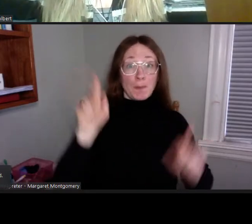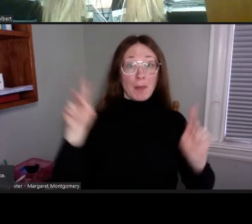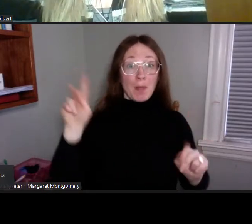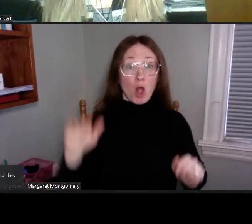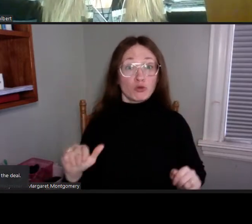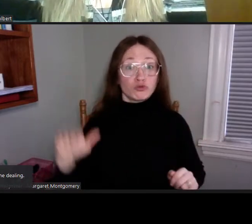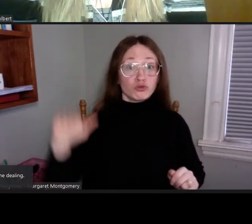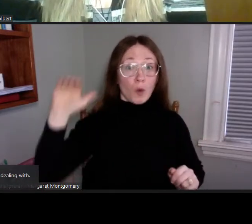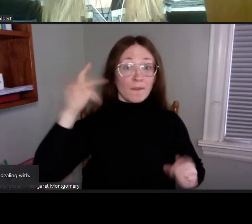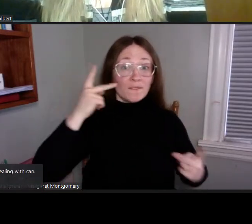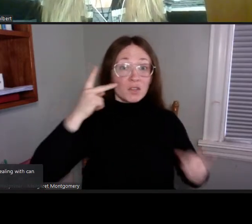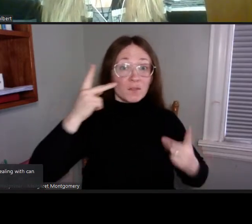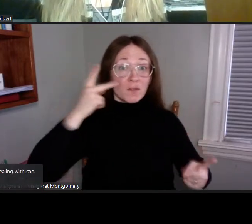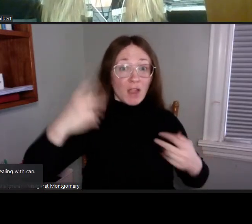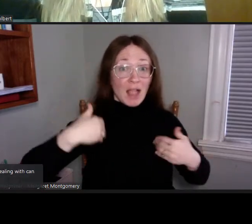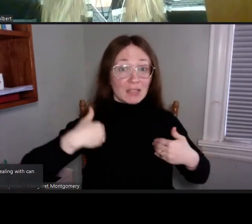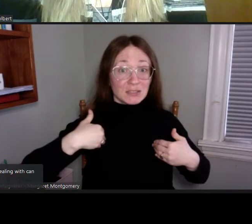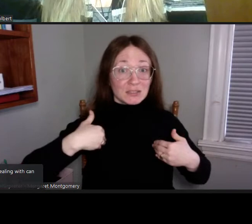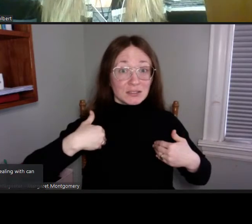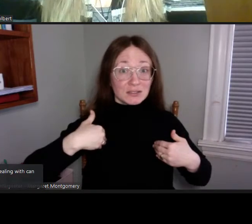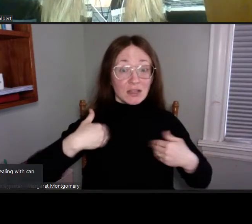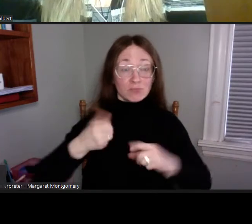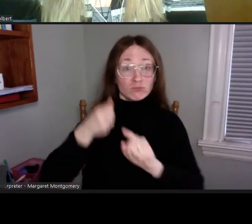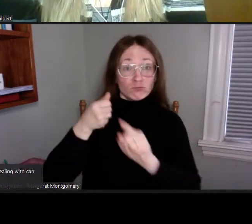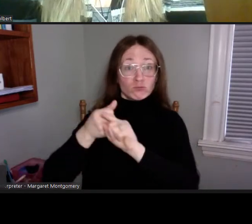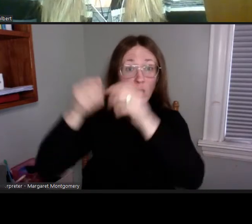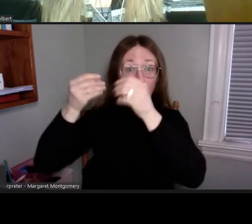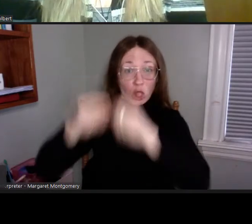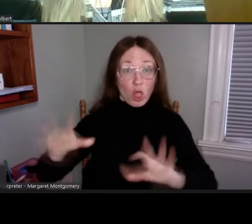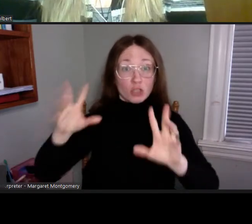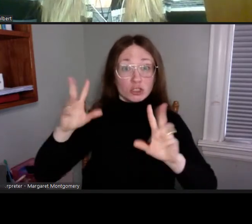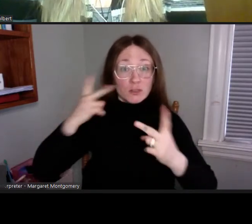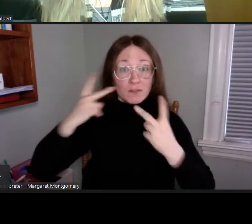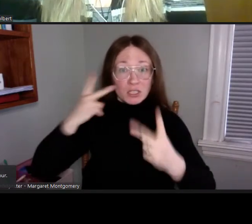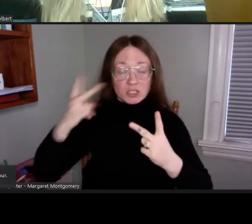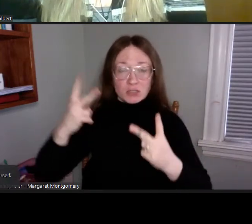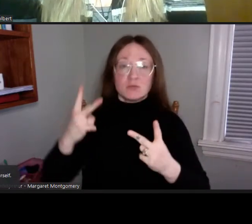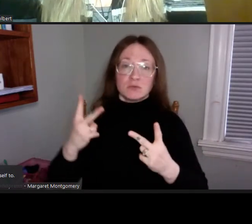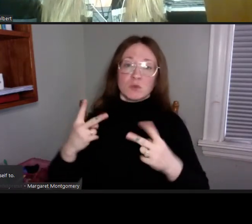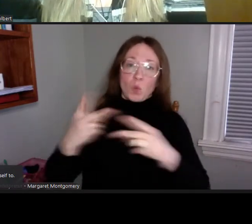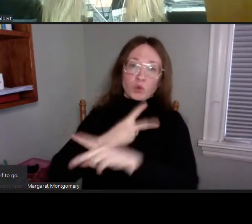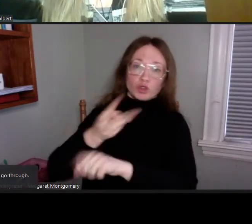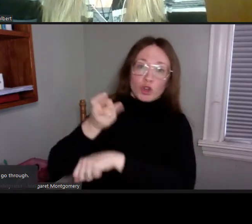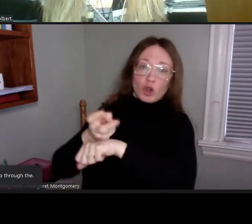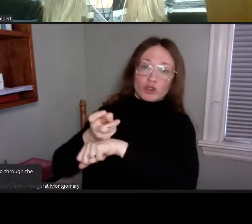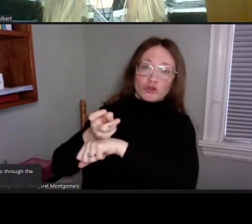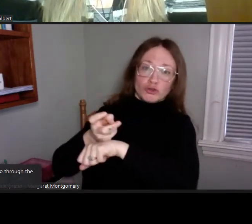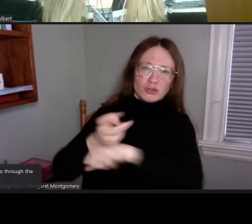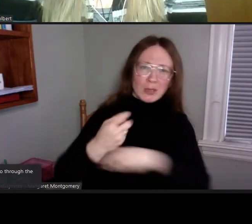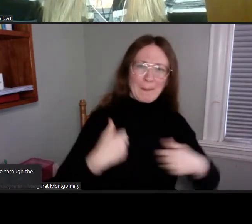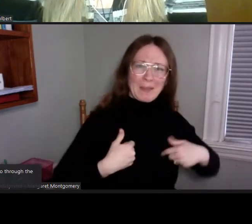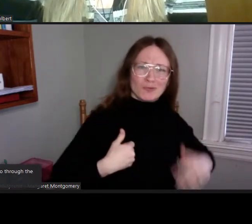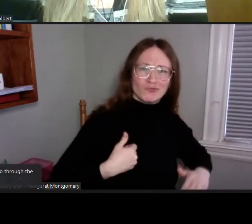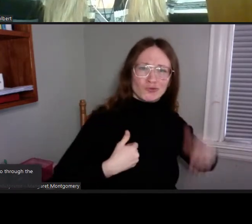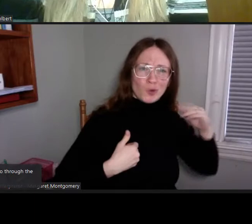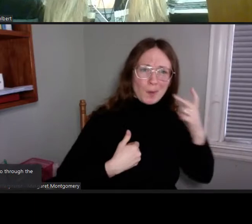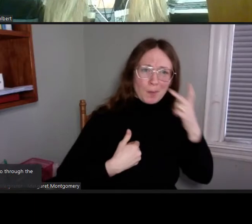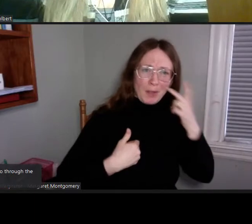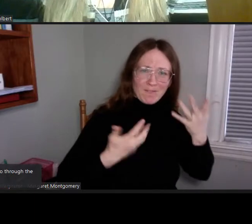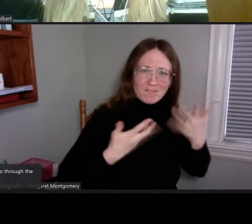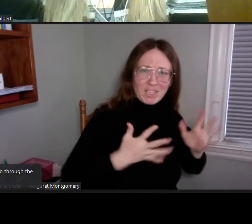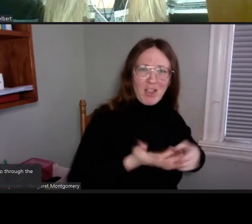acceptance and the dealing with can be a lot harder. So first of all, allow yourself to go through the emotions. Second of